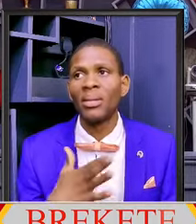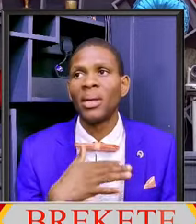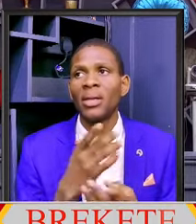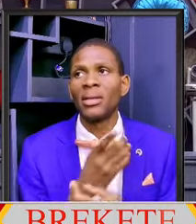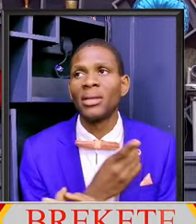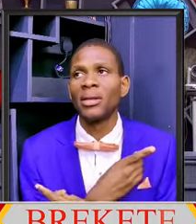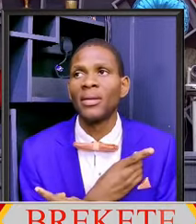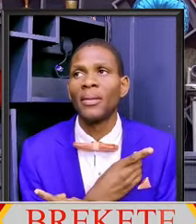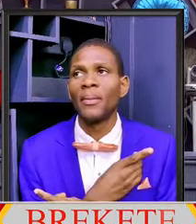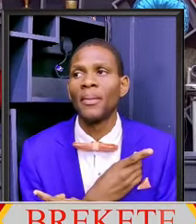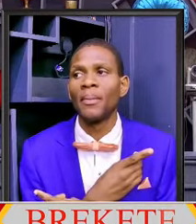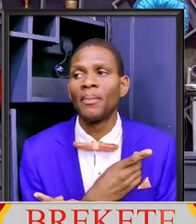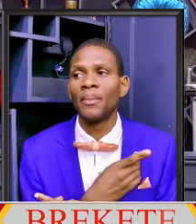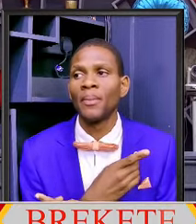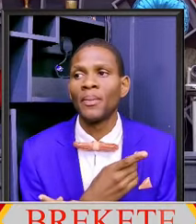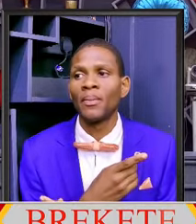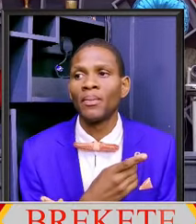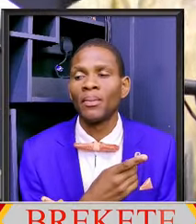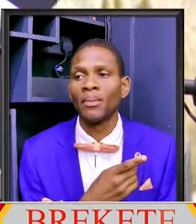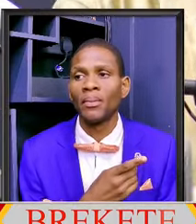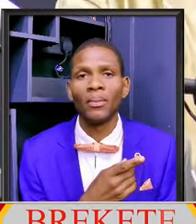My dear. Yes, sir.